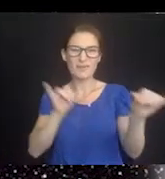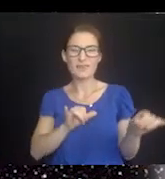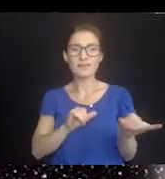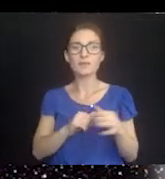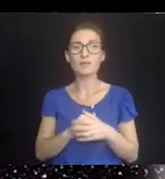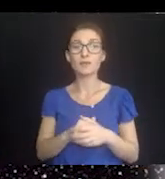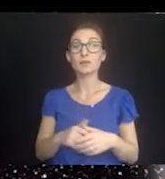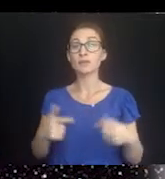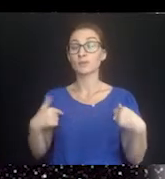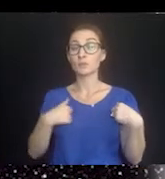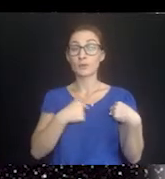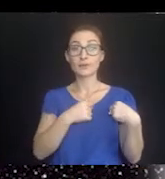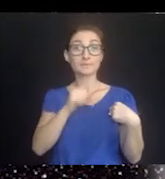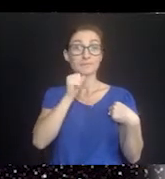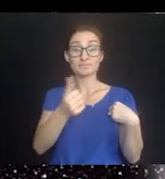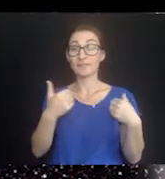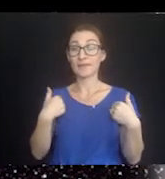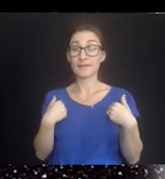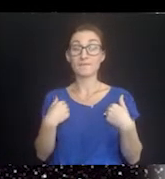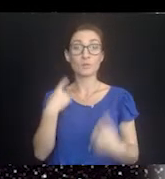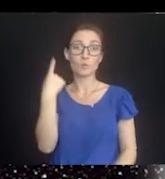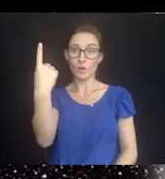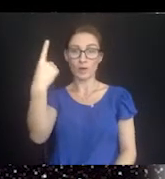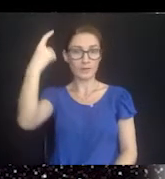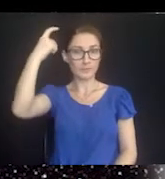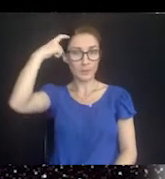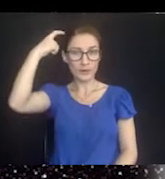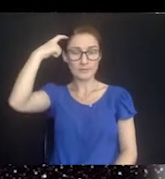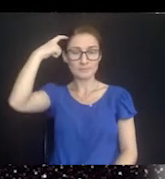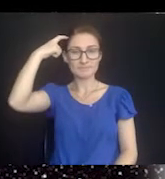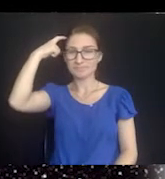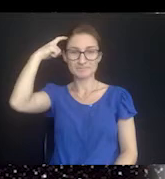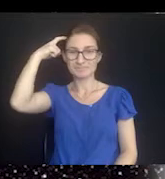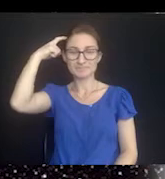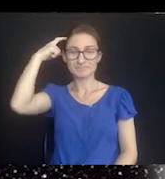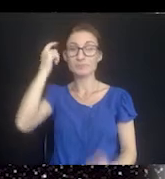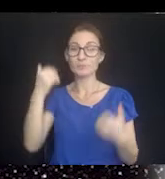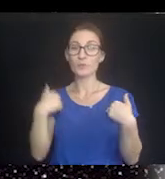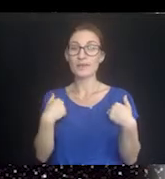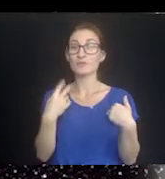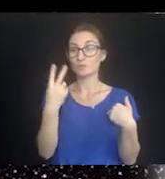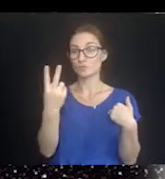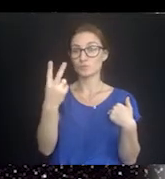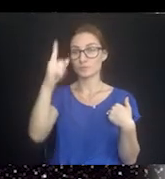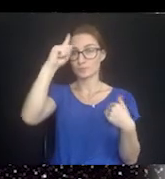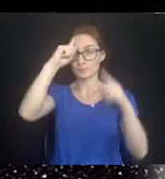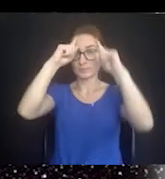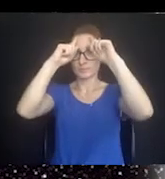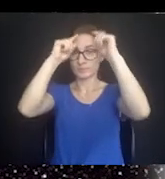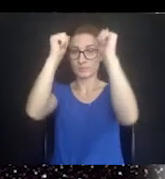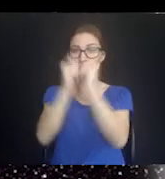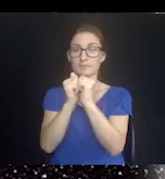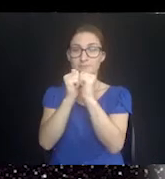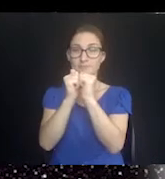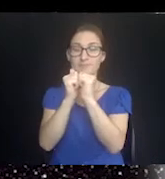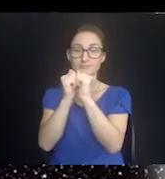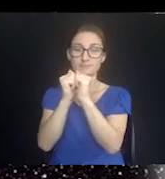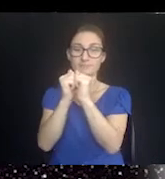to a very high degree in humans. And that is that we don't have one